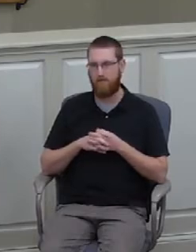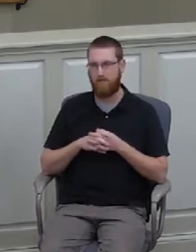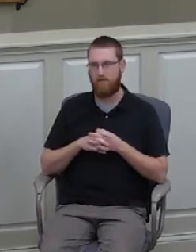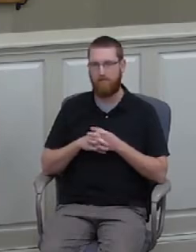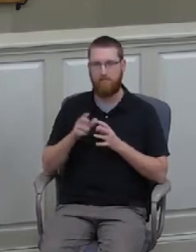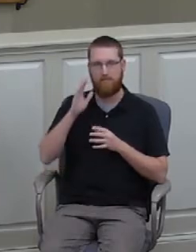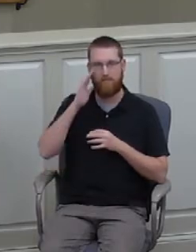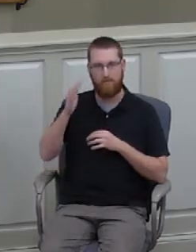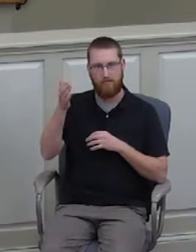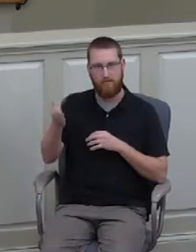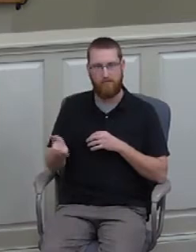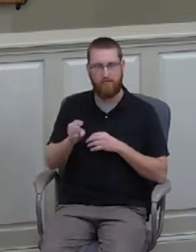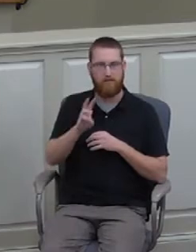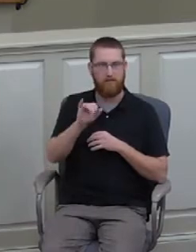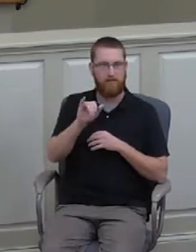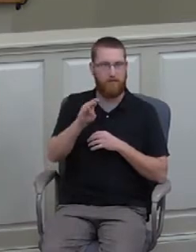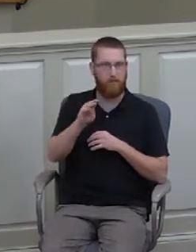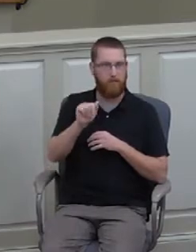I'm Wilma Brown.